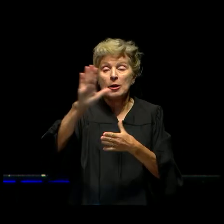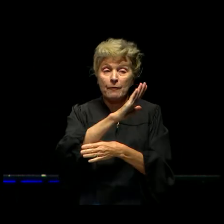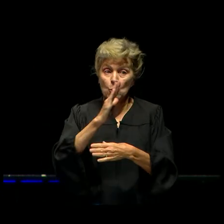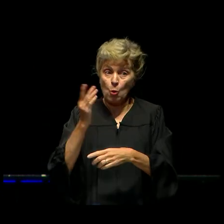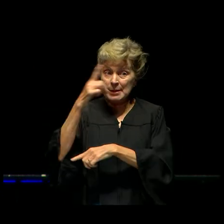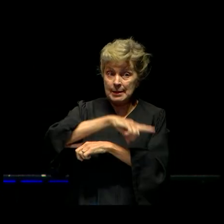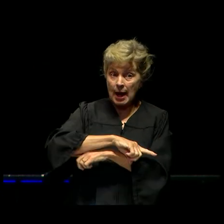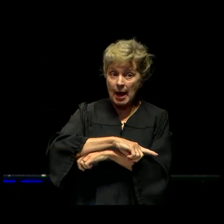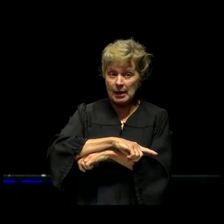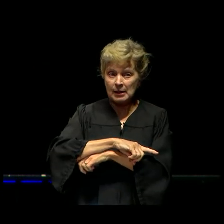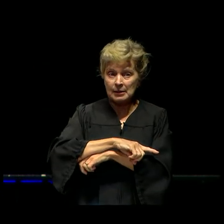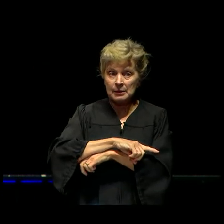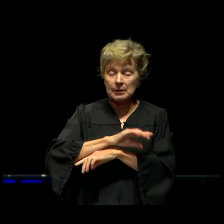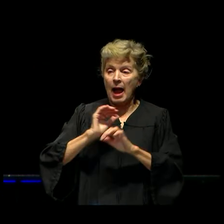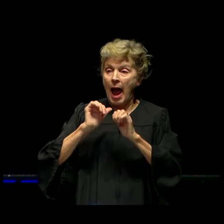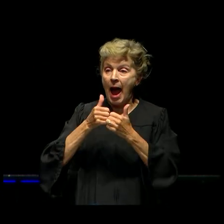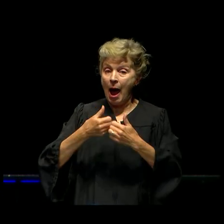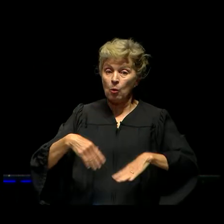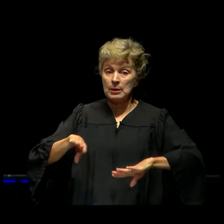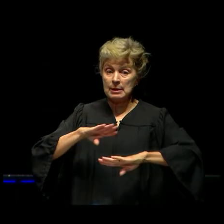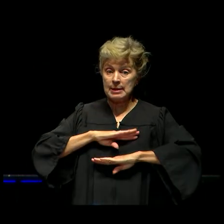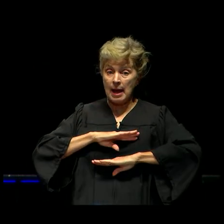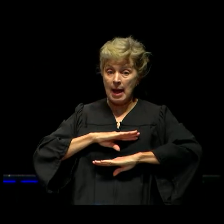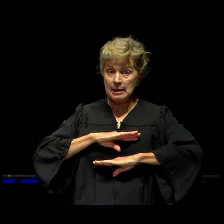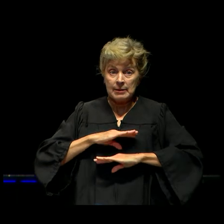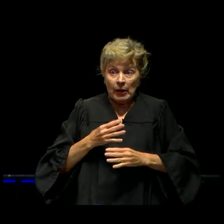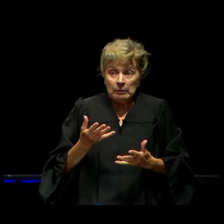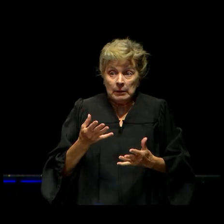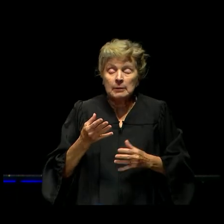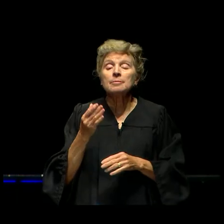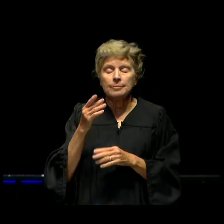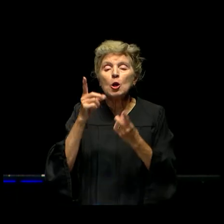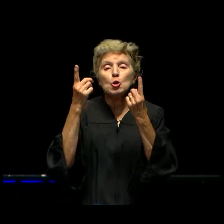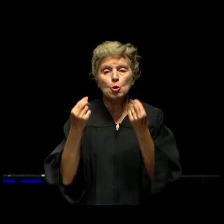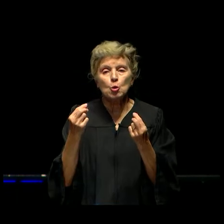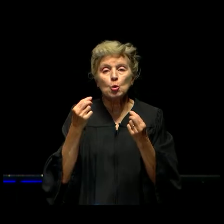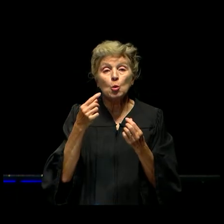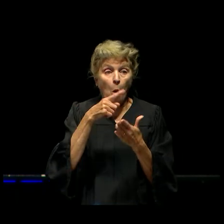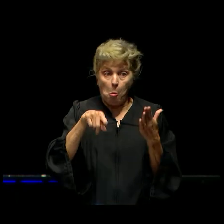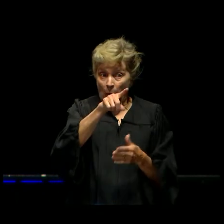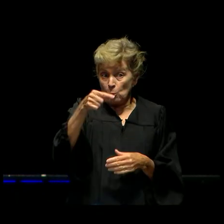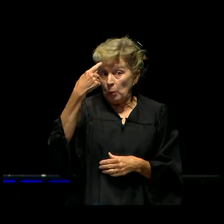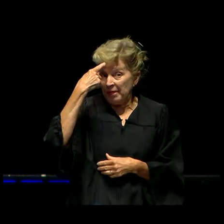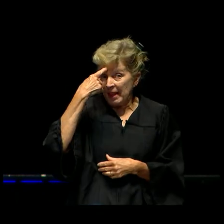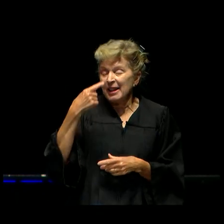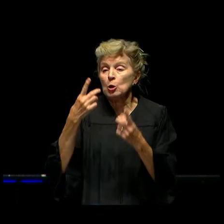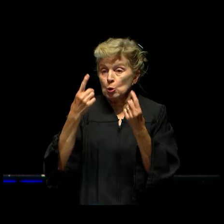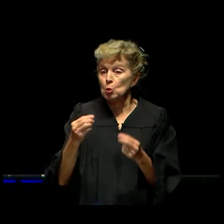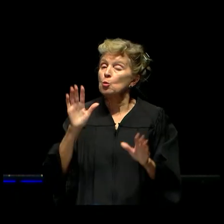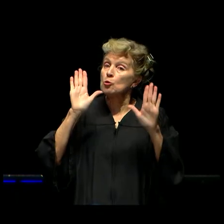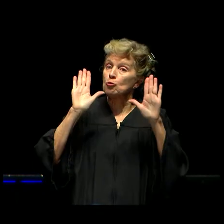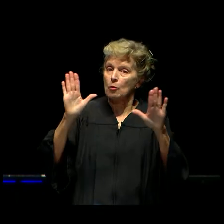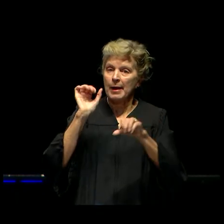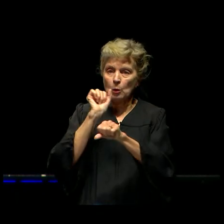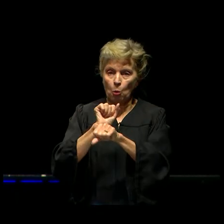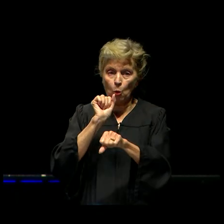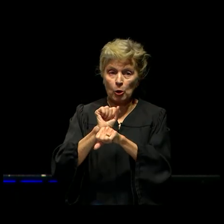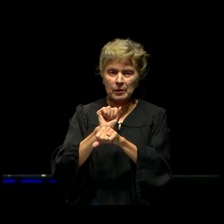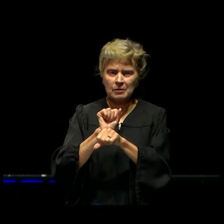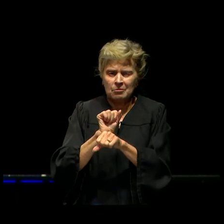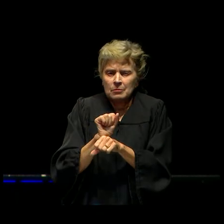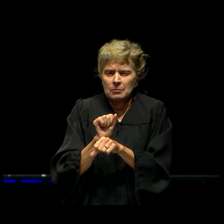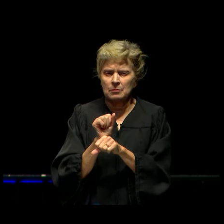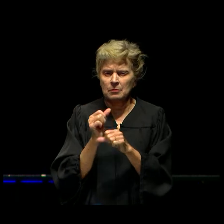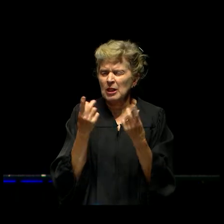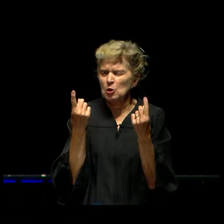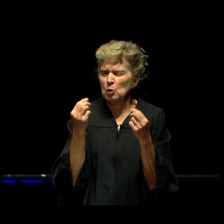way to make that time truly satisfying is to do what you believe is great work. And the only way to